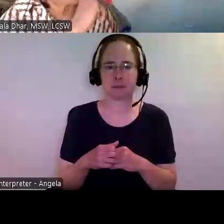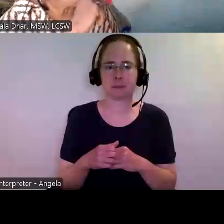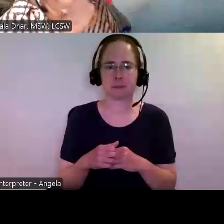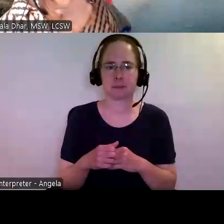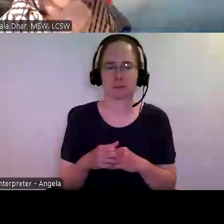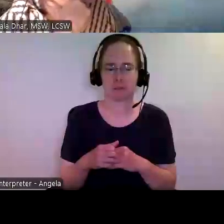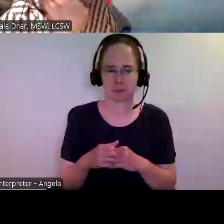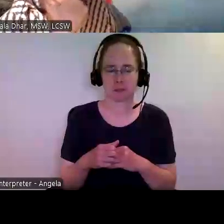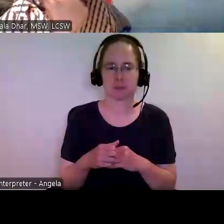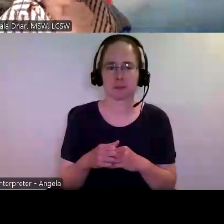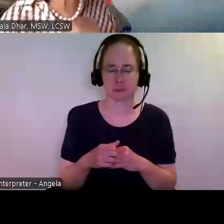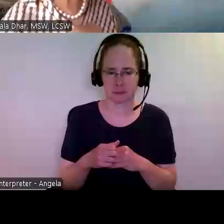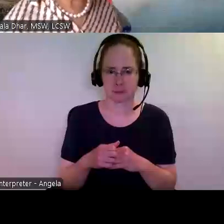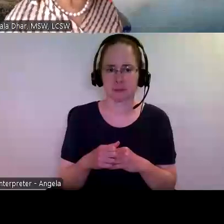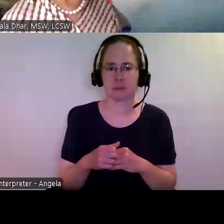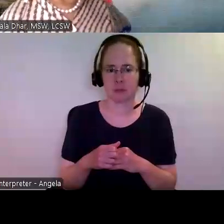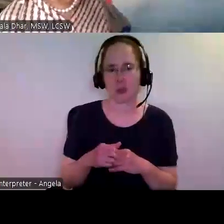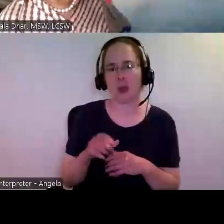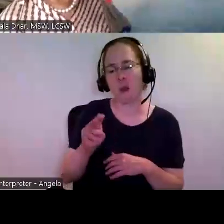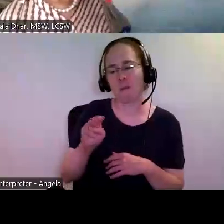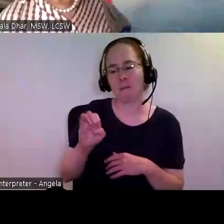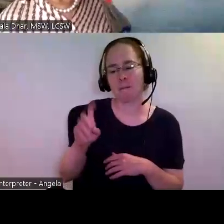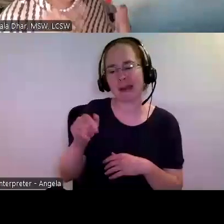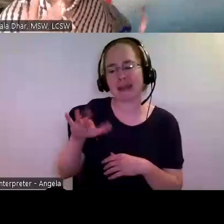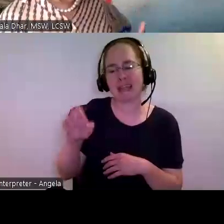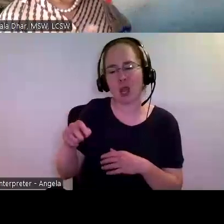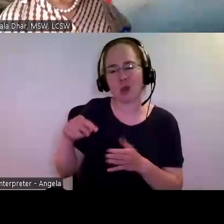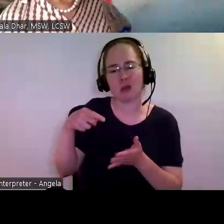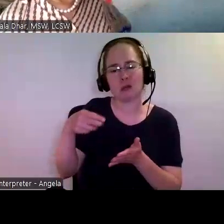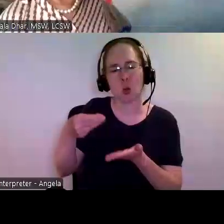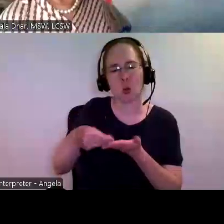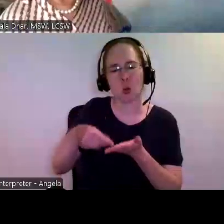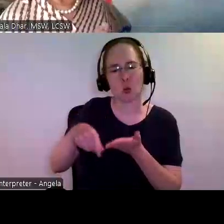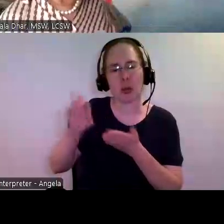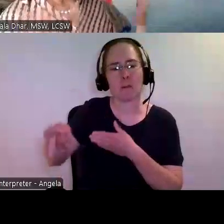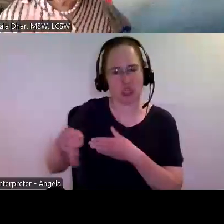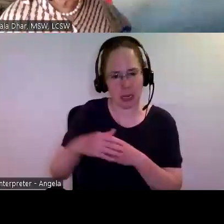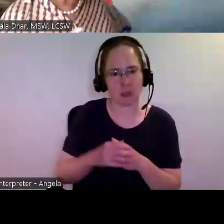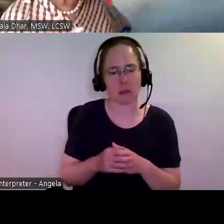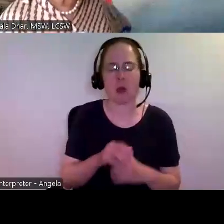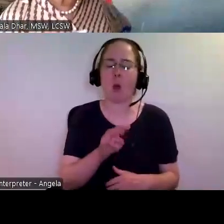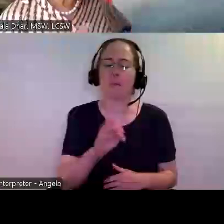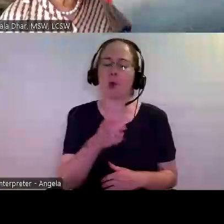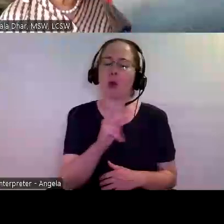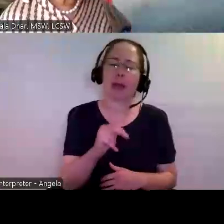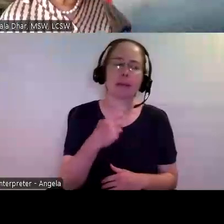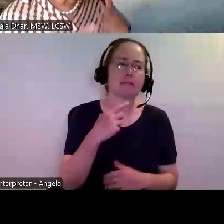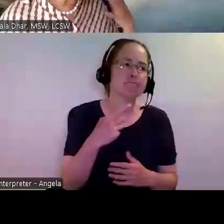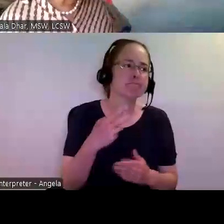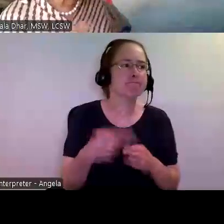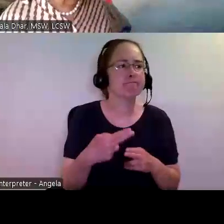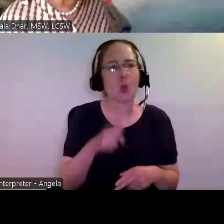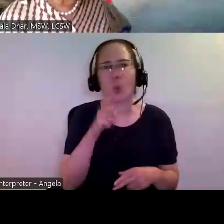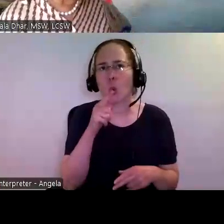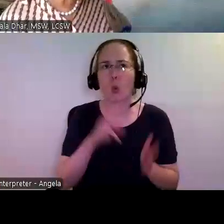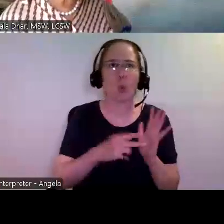critical pieces of Medicare reimbursement. You know, Miran spoke about who's an older adult. You know, one of